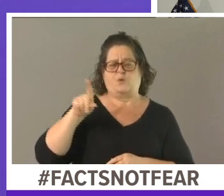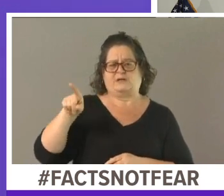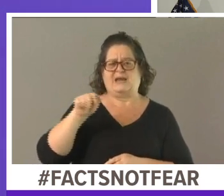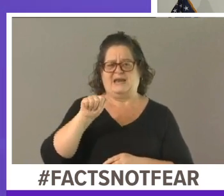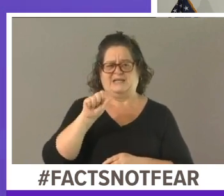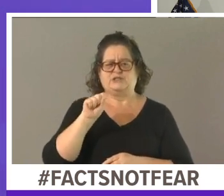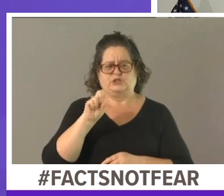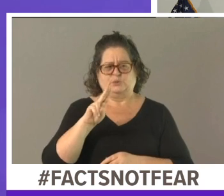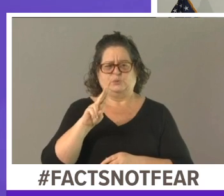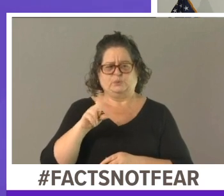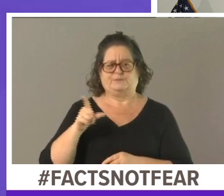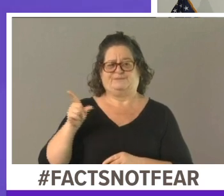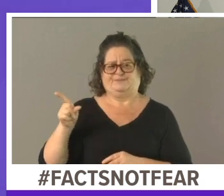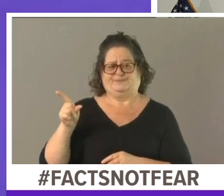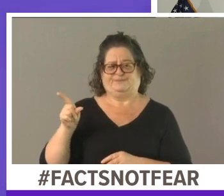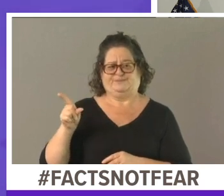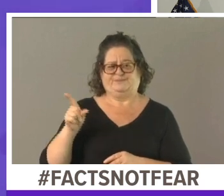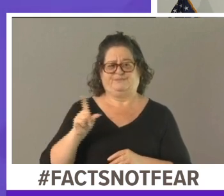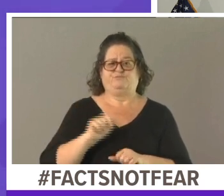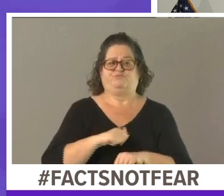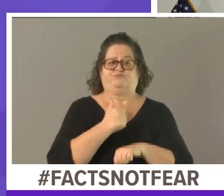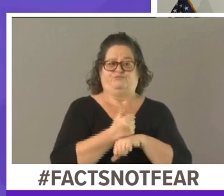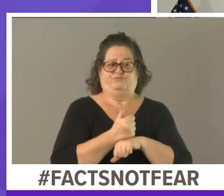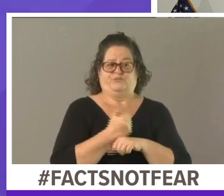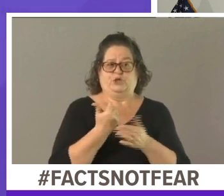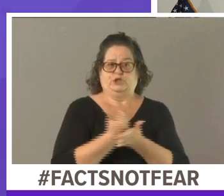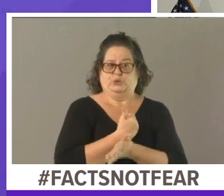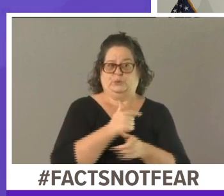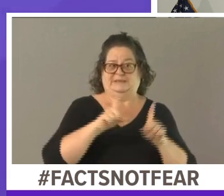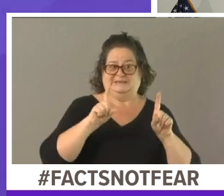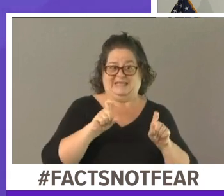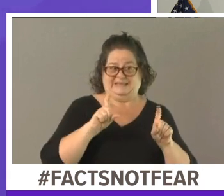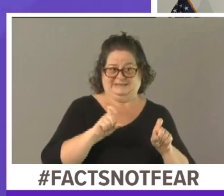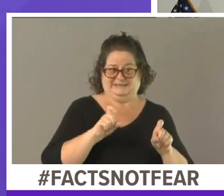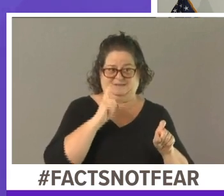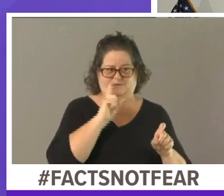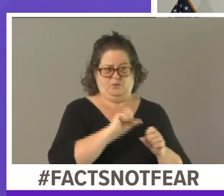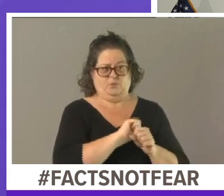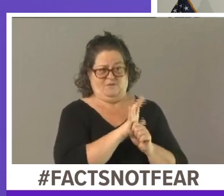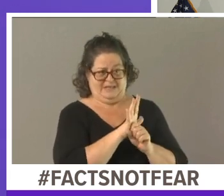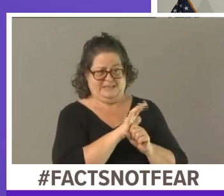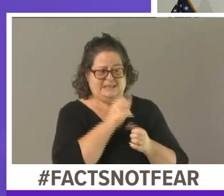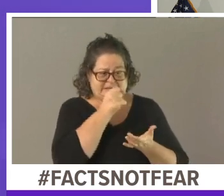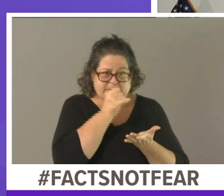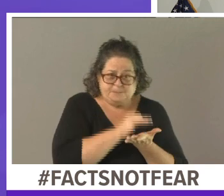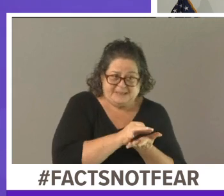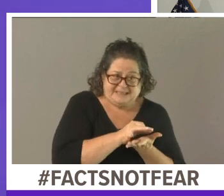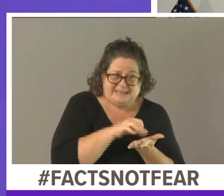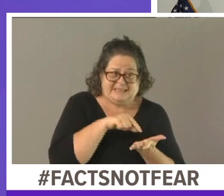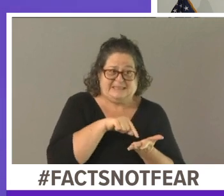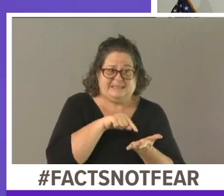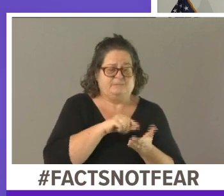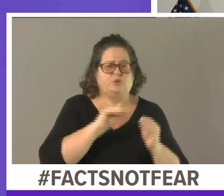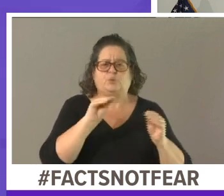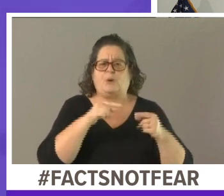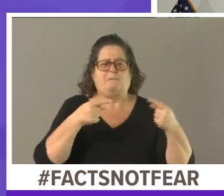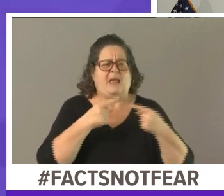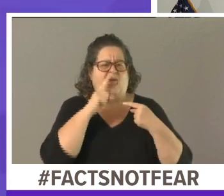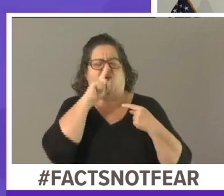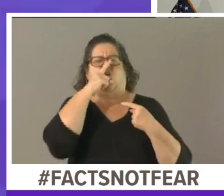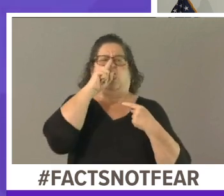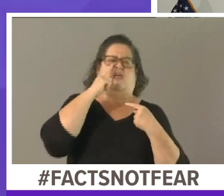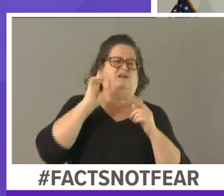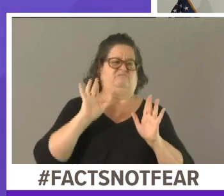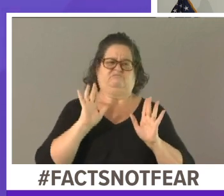kind COVID-19 testing. It's saliva-based, it's pain-free, and has a number of advantages.